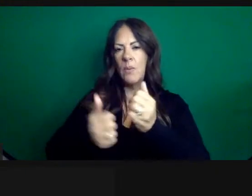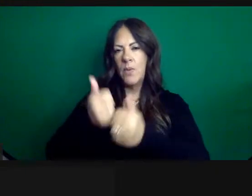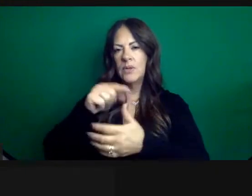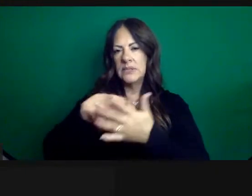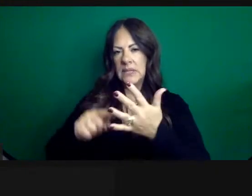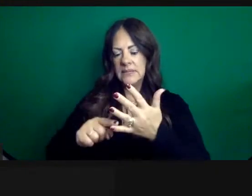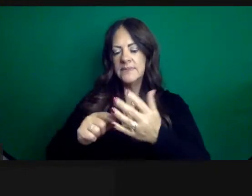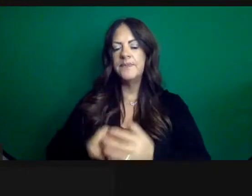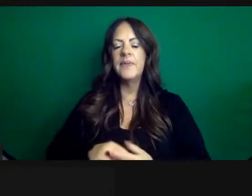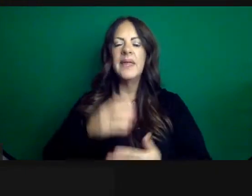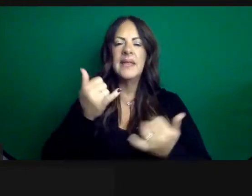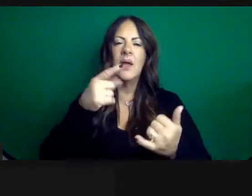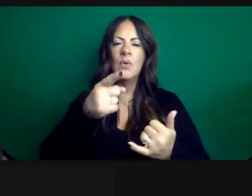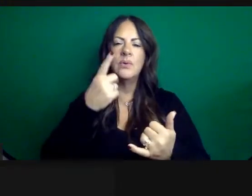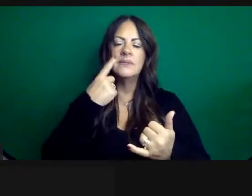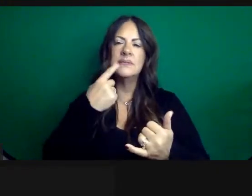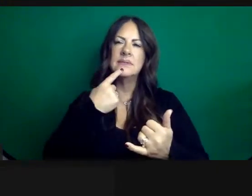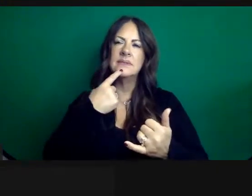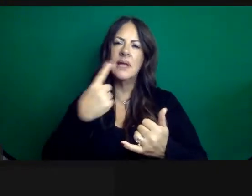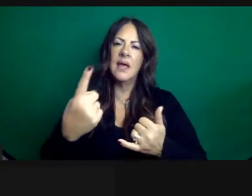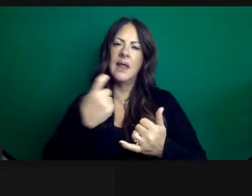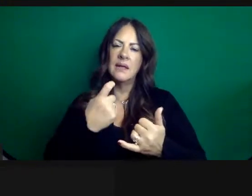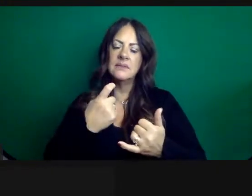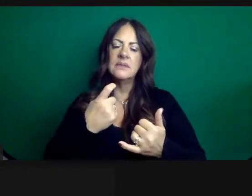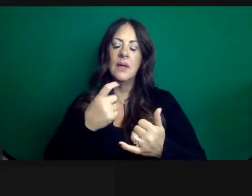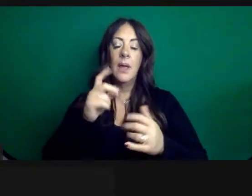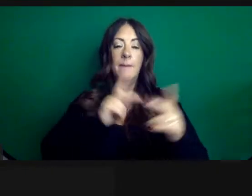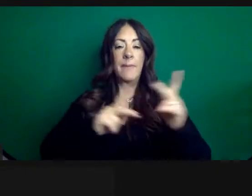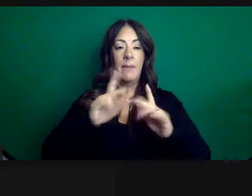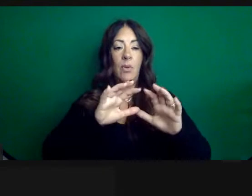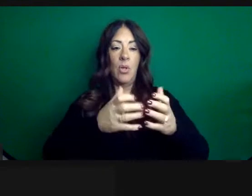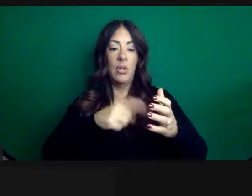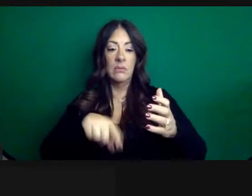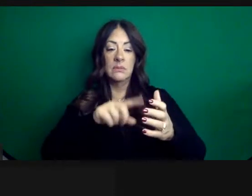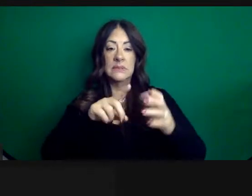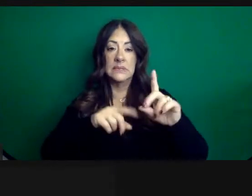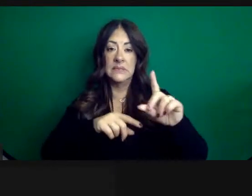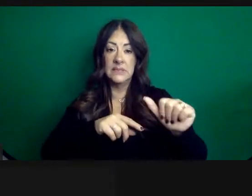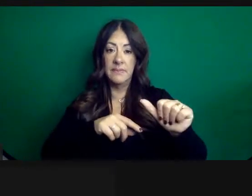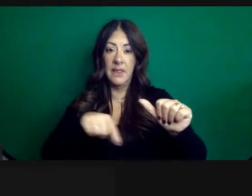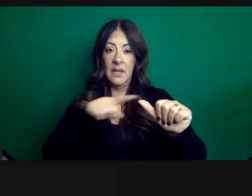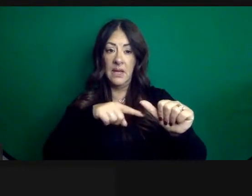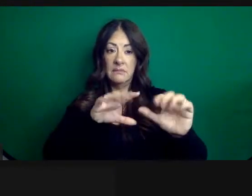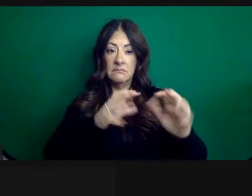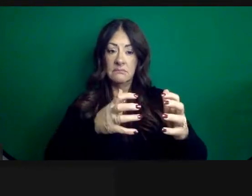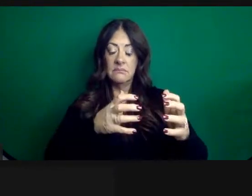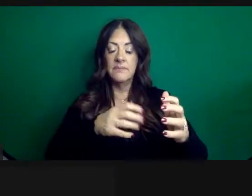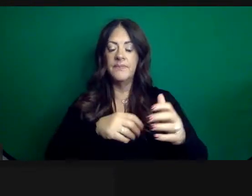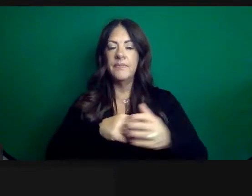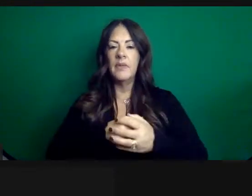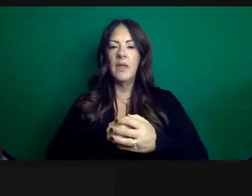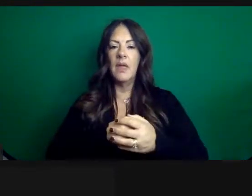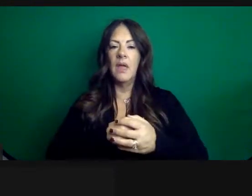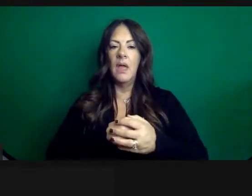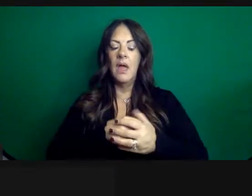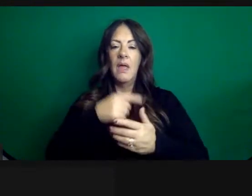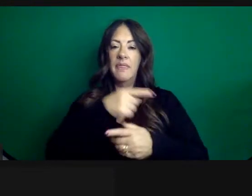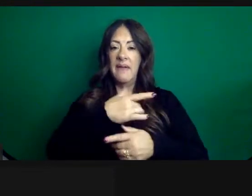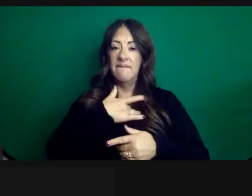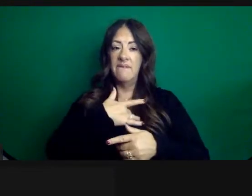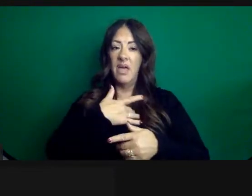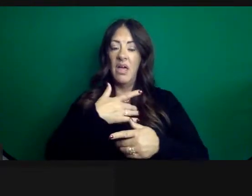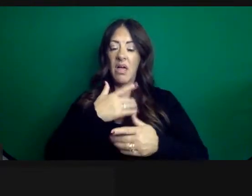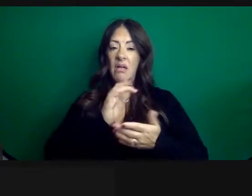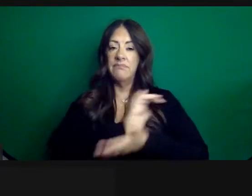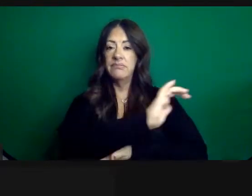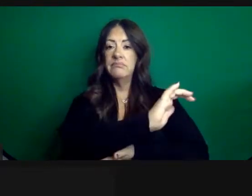the question on those with disabilities and the sense that they are being left behind,